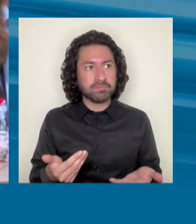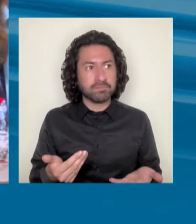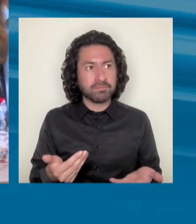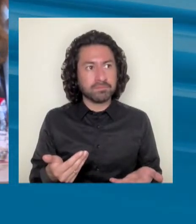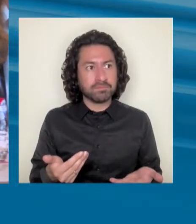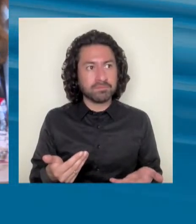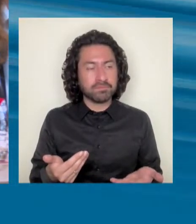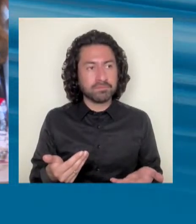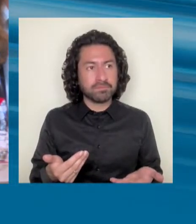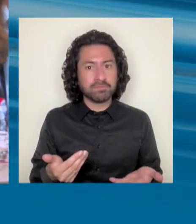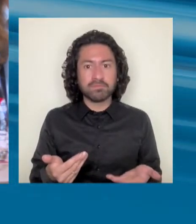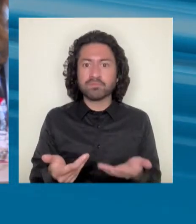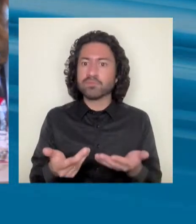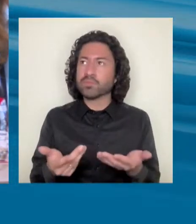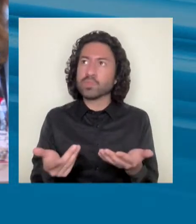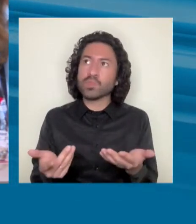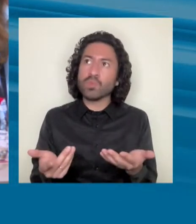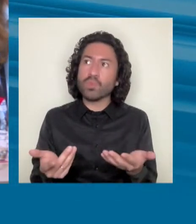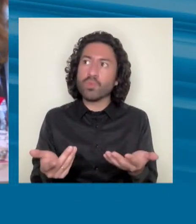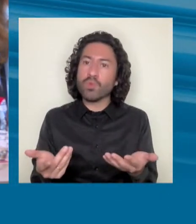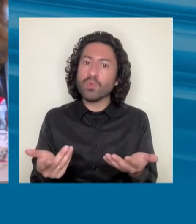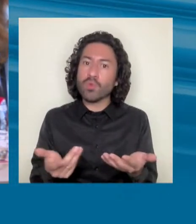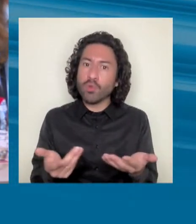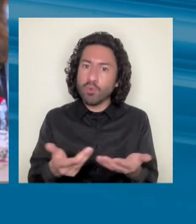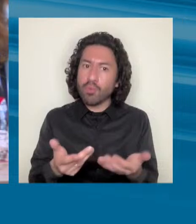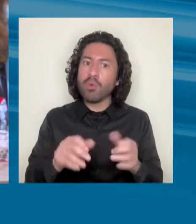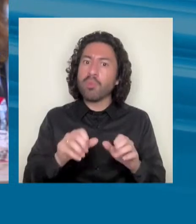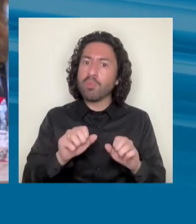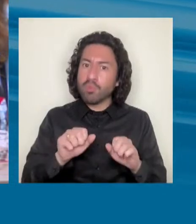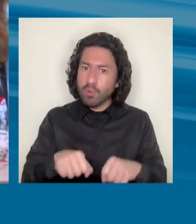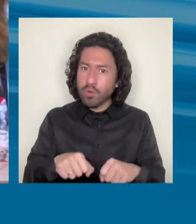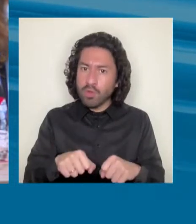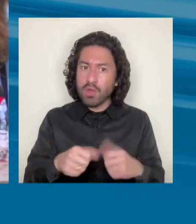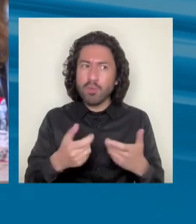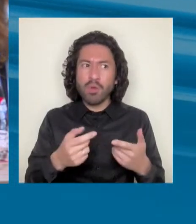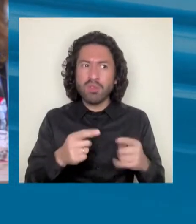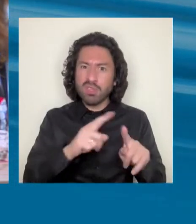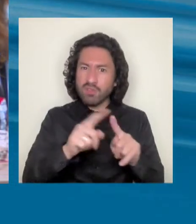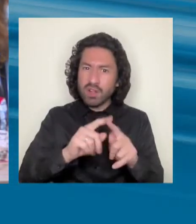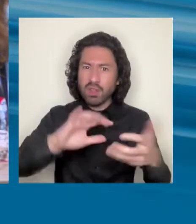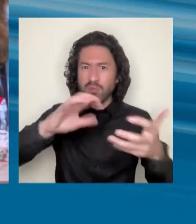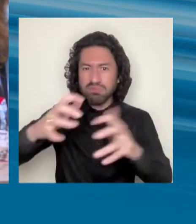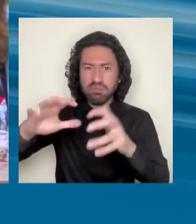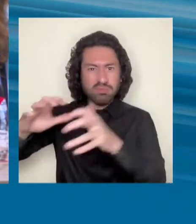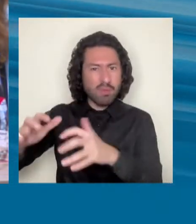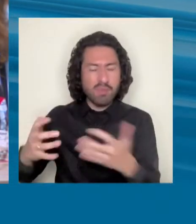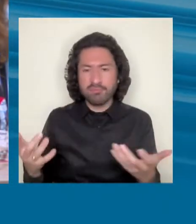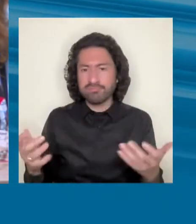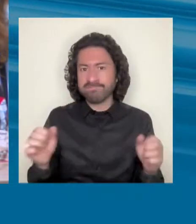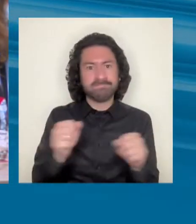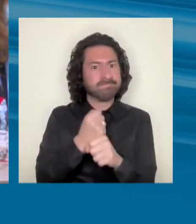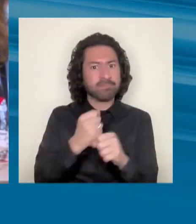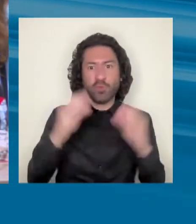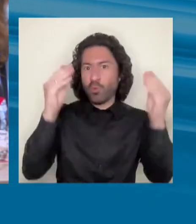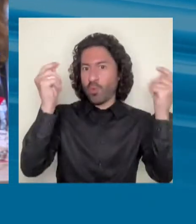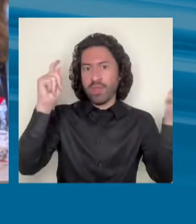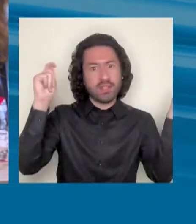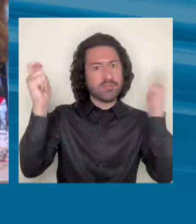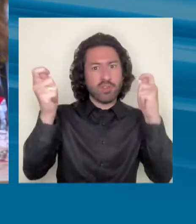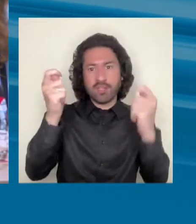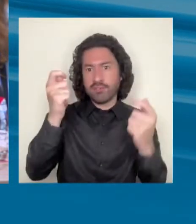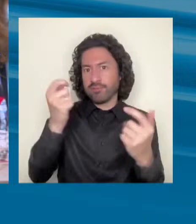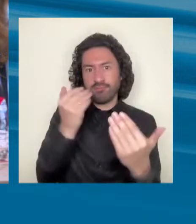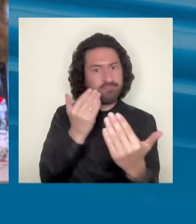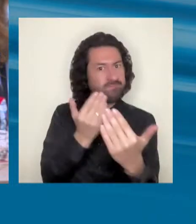to withstand pandemics, economic shocks, disasters, and climate change will be lost. In conclusion, I would like to